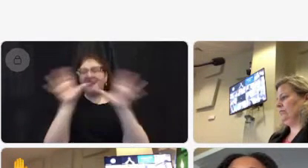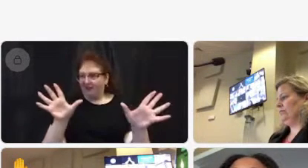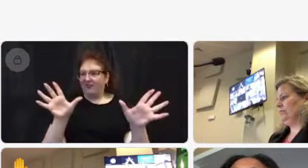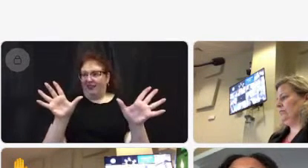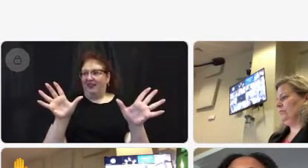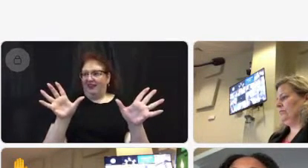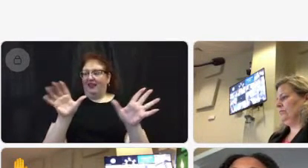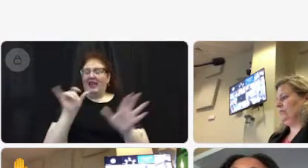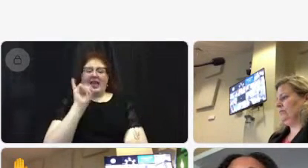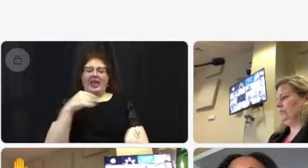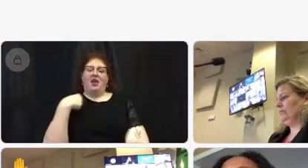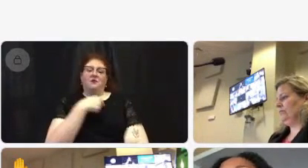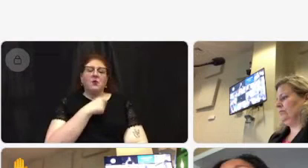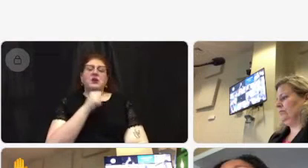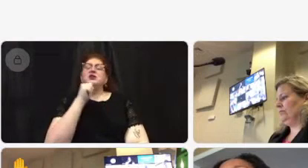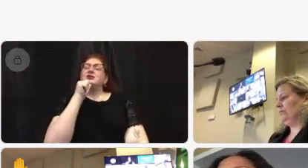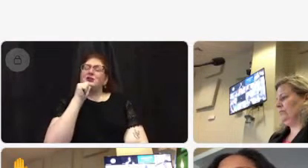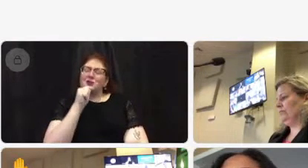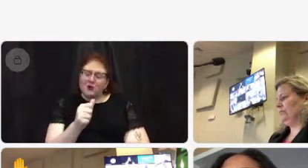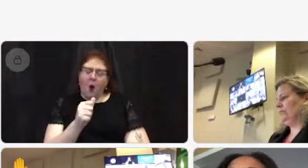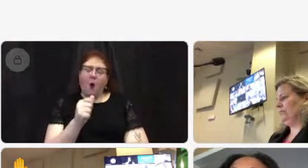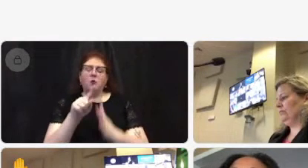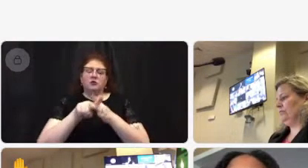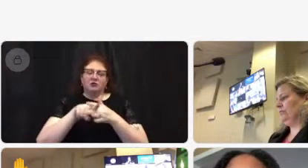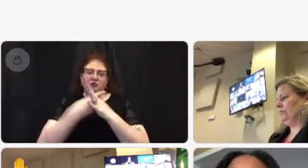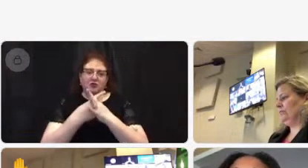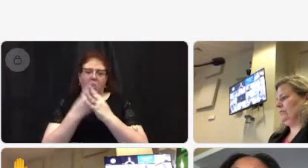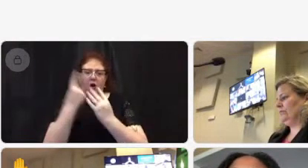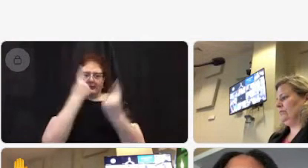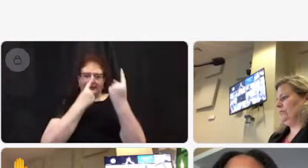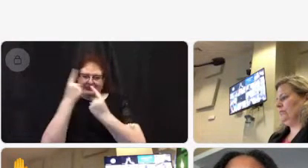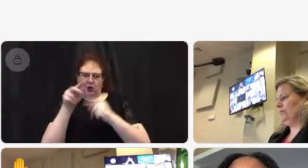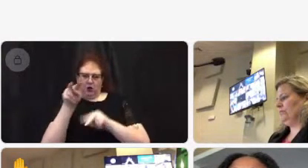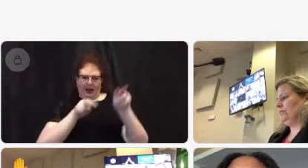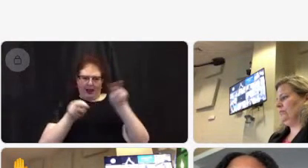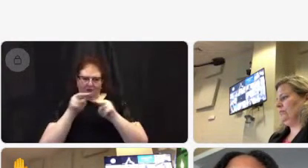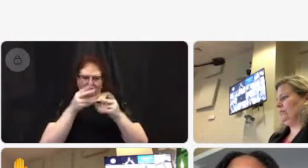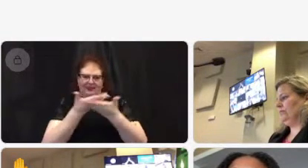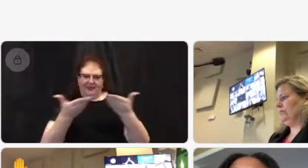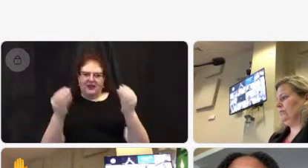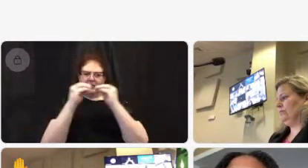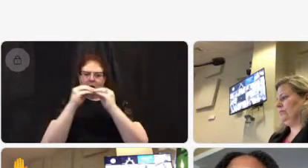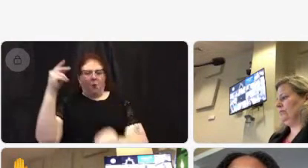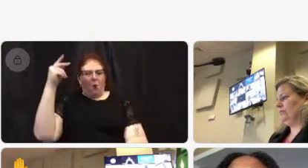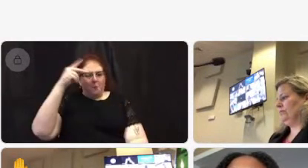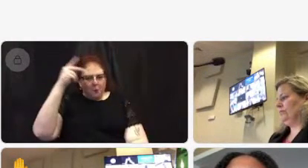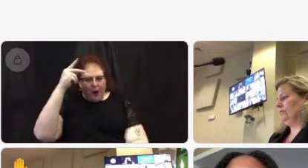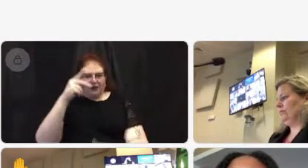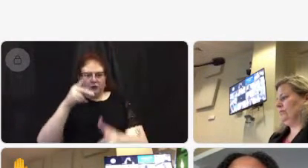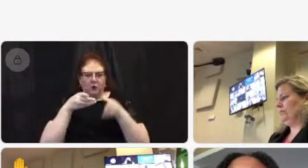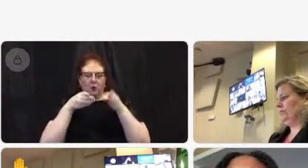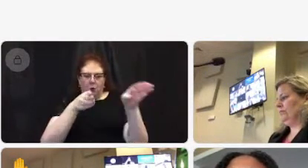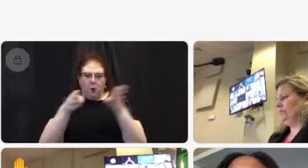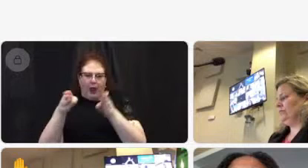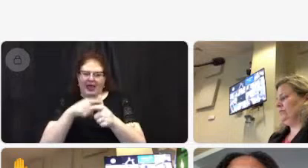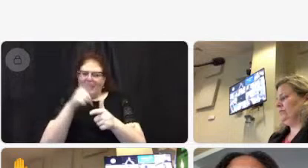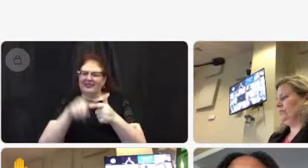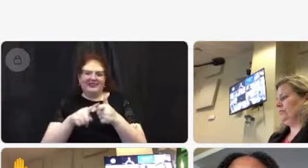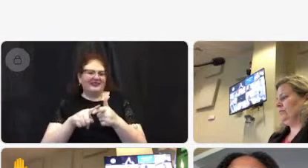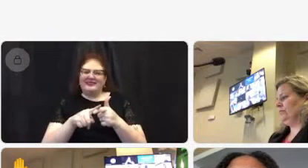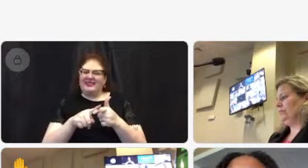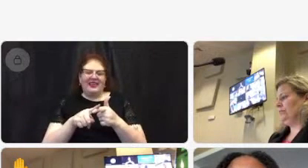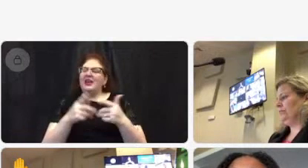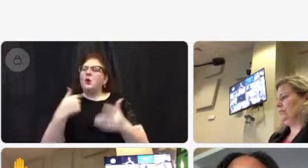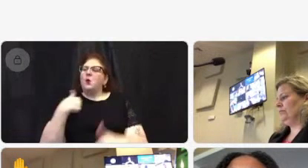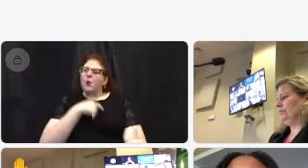start looking at this practically and saying our overall goal has to be, how do